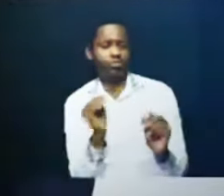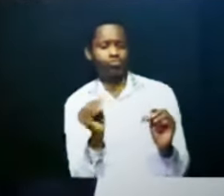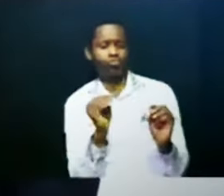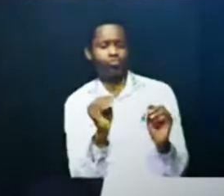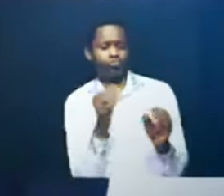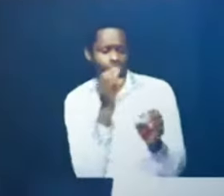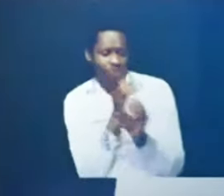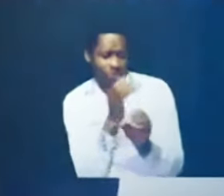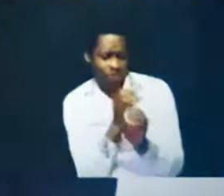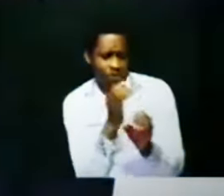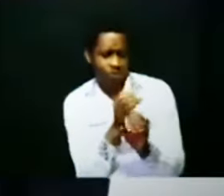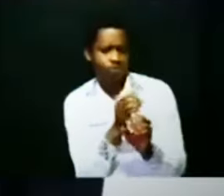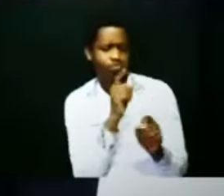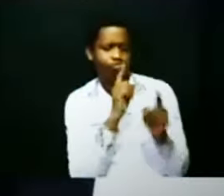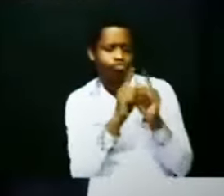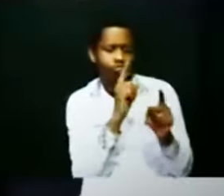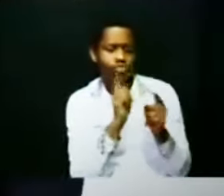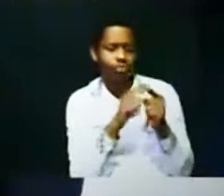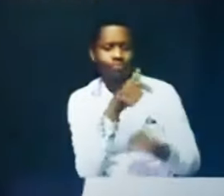careless.